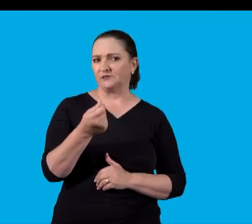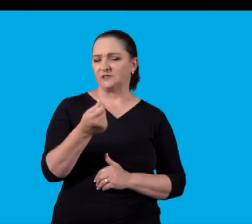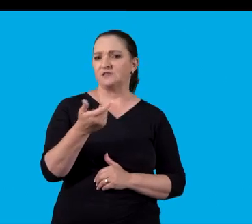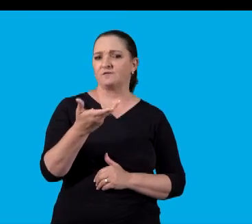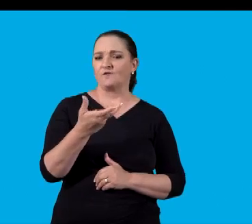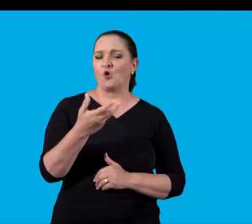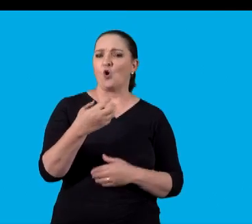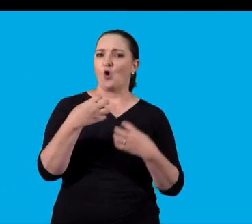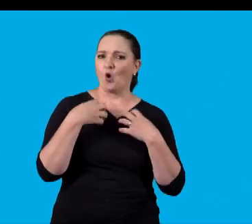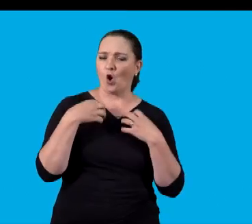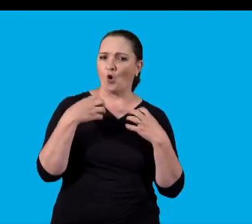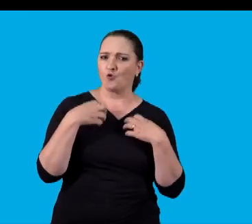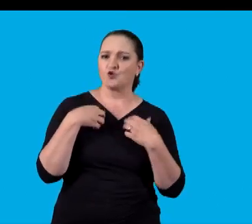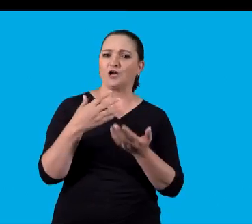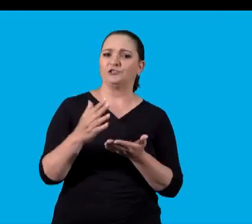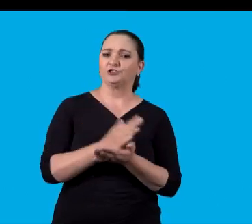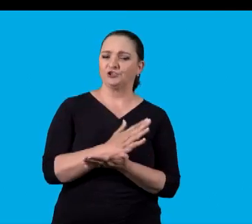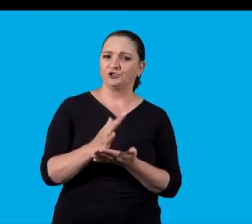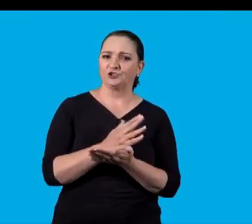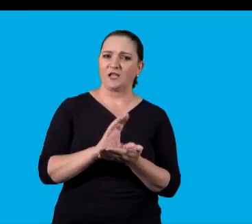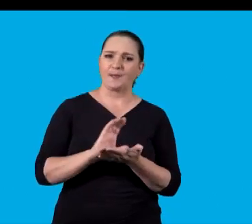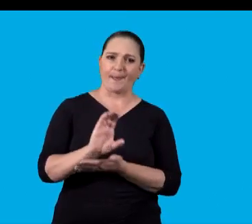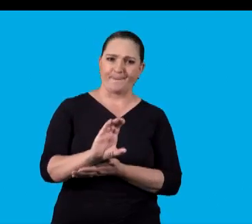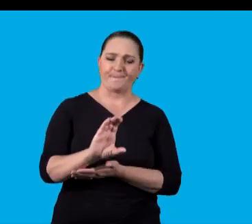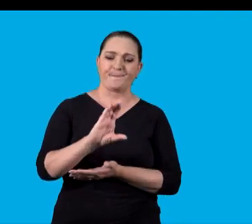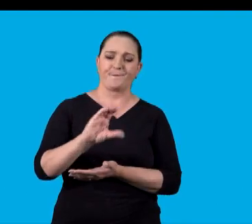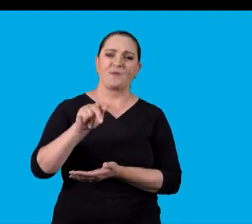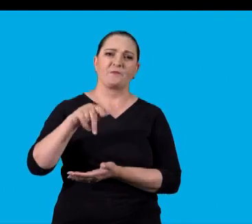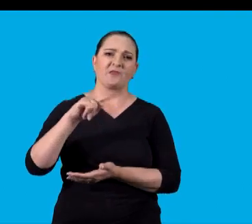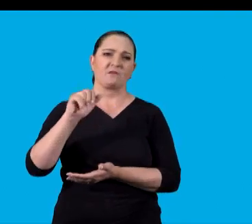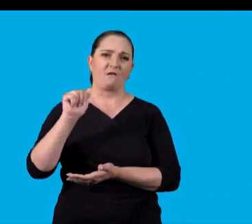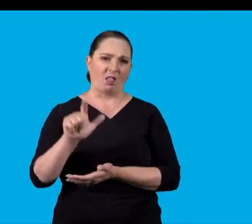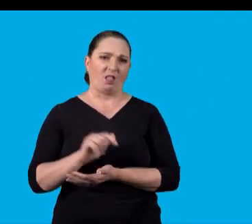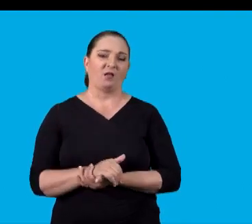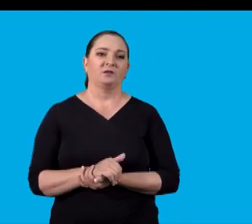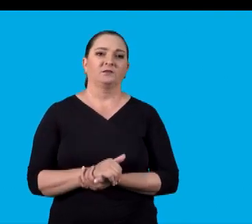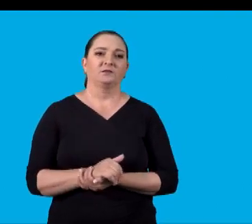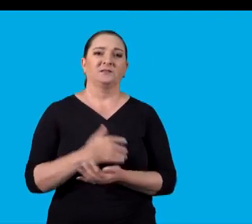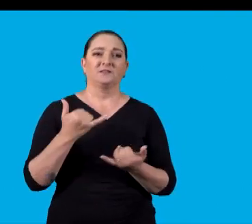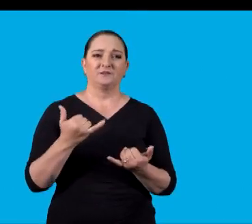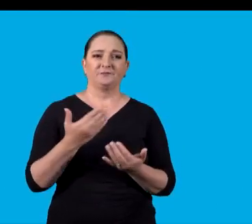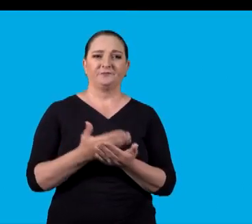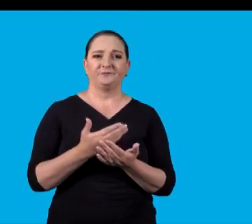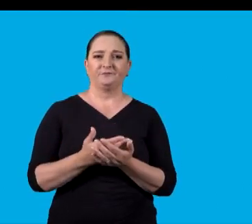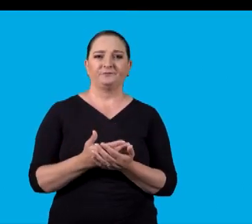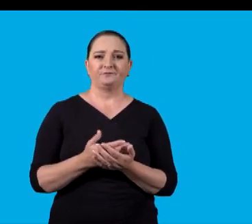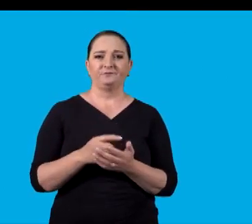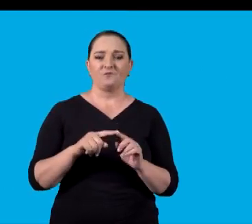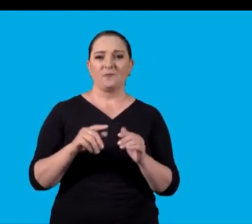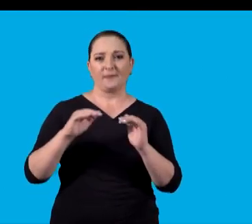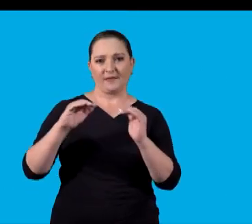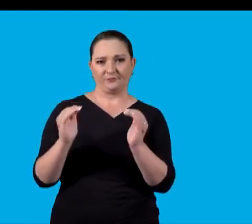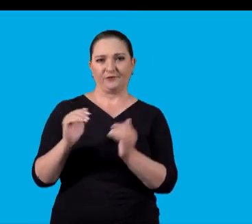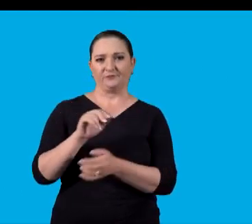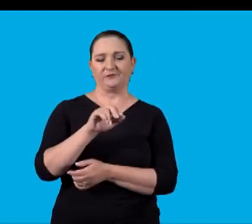capital. Ordinary share capital. So my average price is going to be here, 9 rand 10 cents. I put my bracket here.